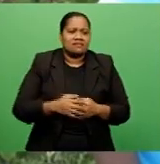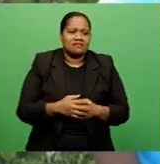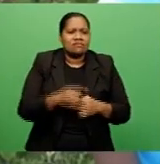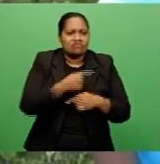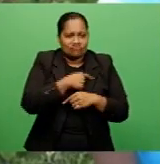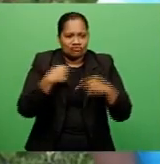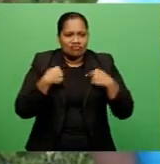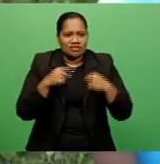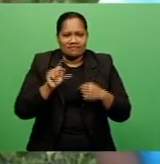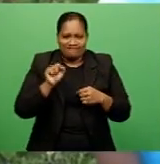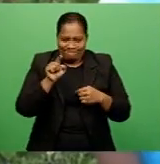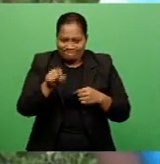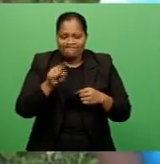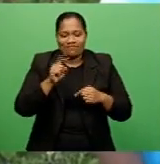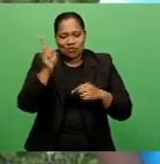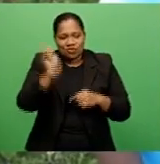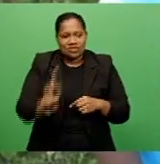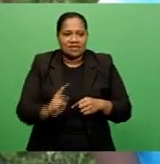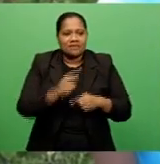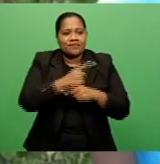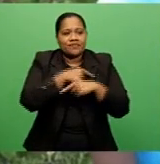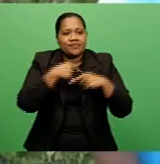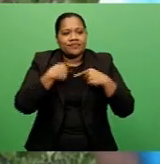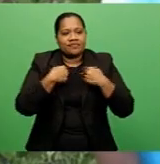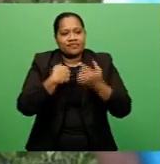today. We share